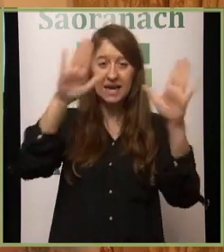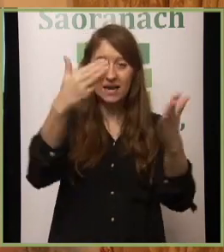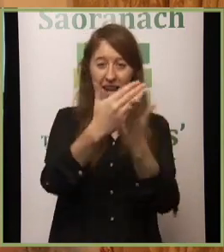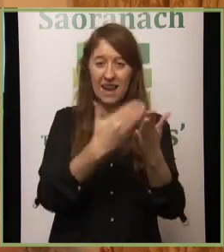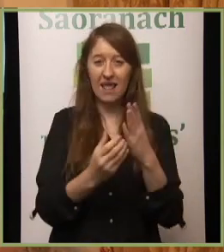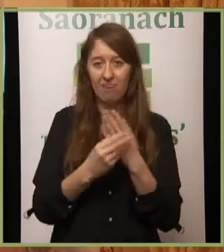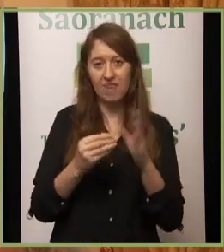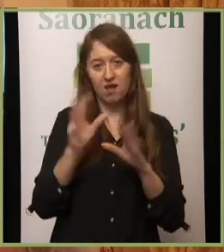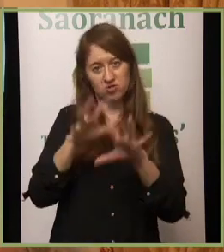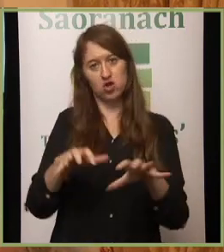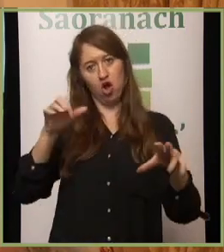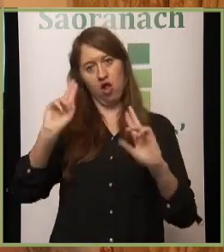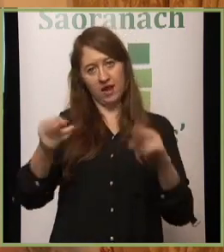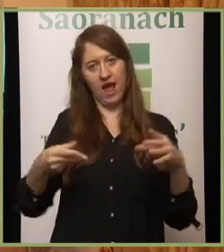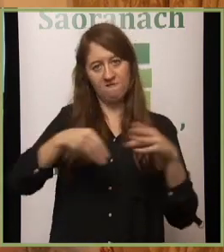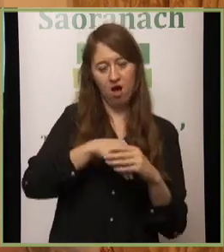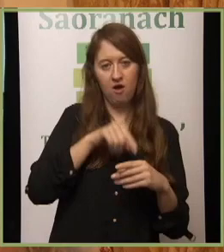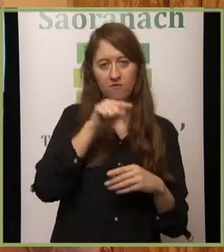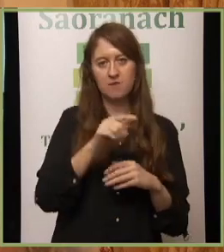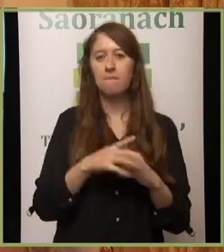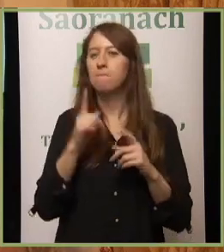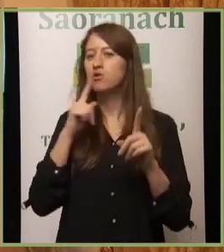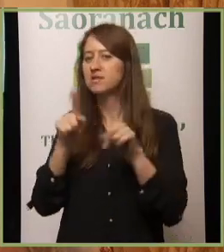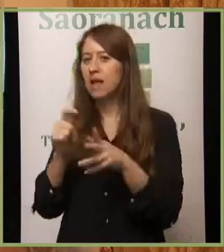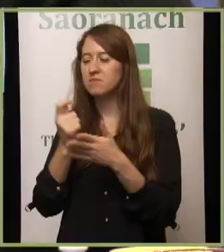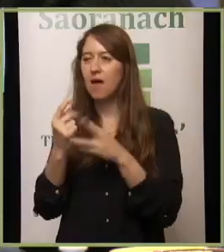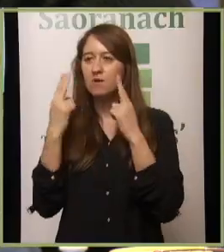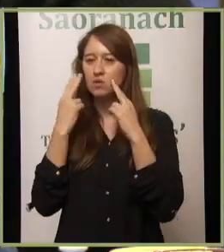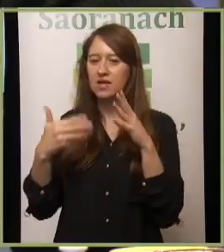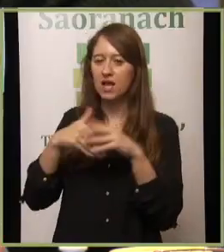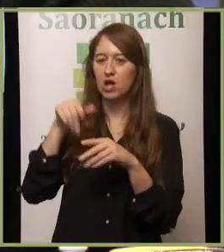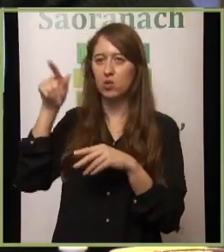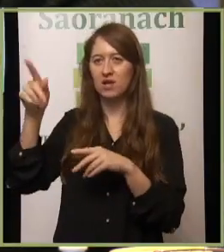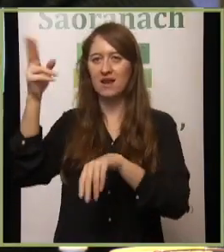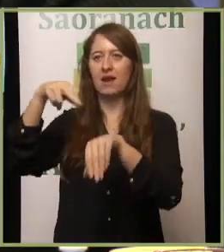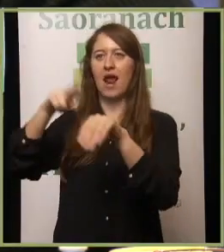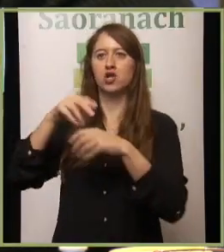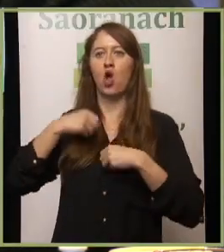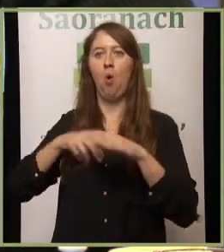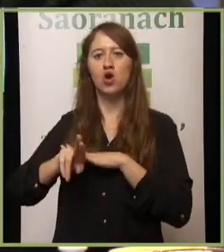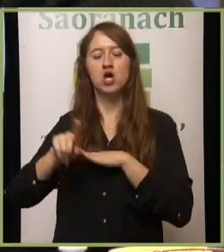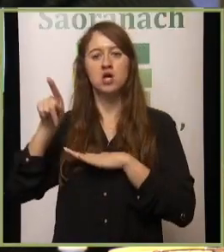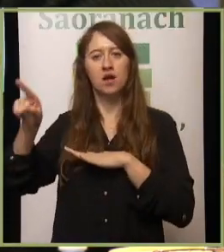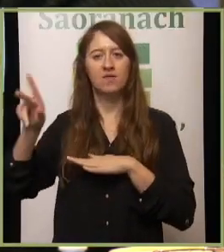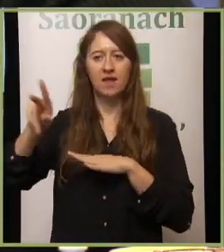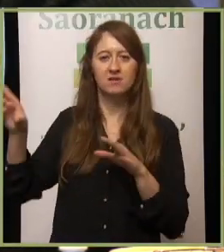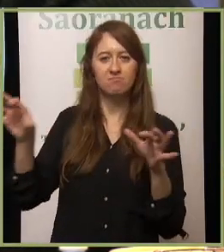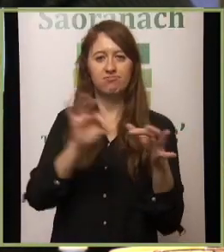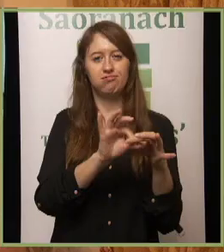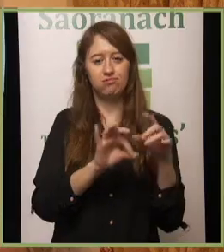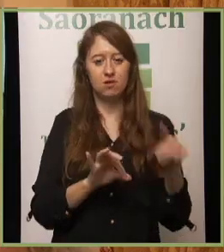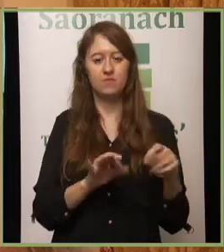in, but you have to tie in this aspiration about national ownership into it. As part of this review, should be